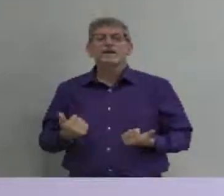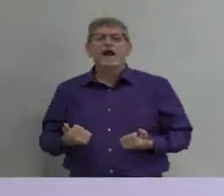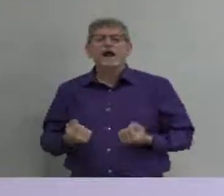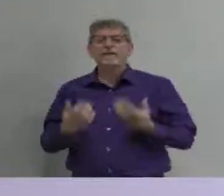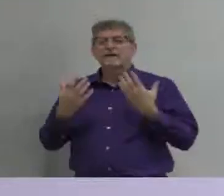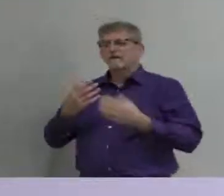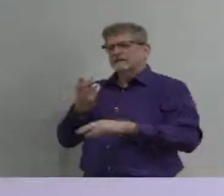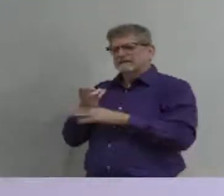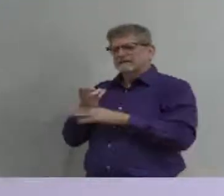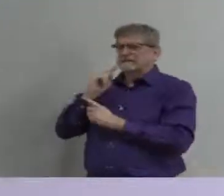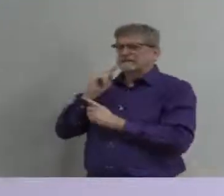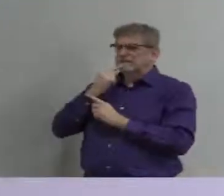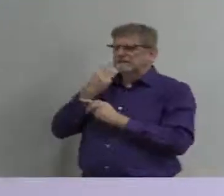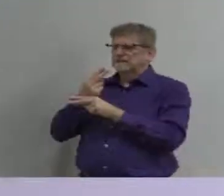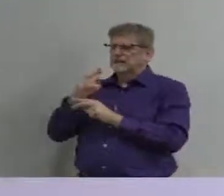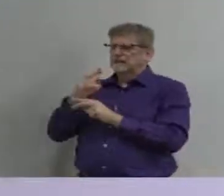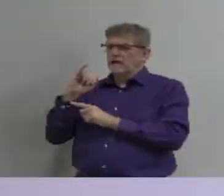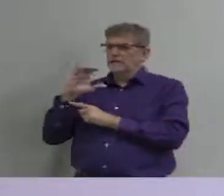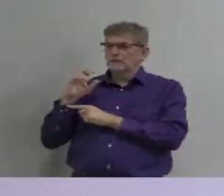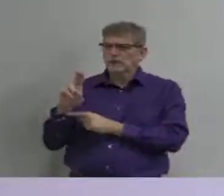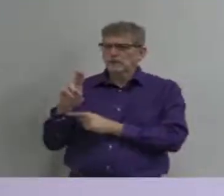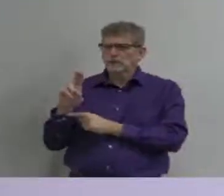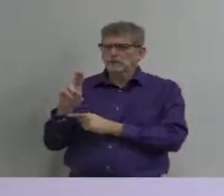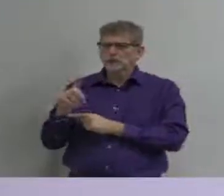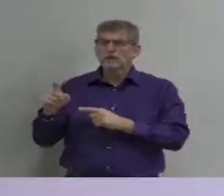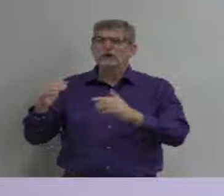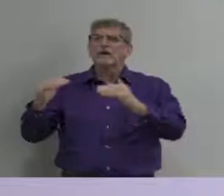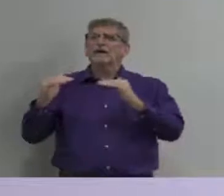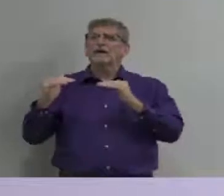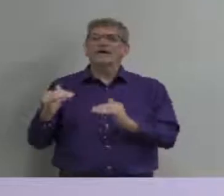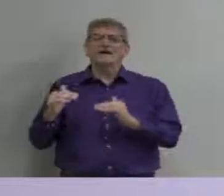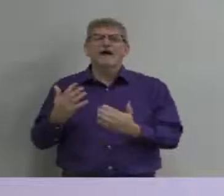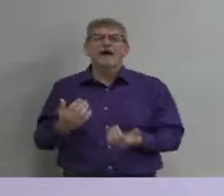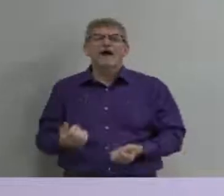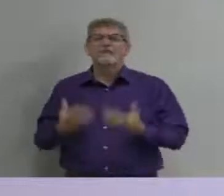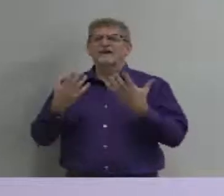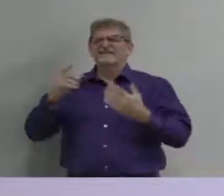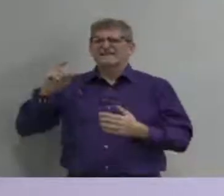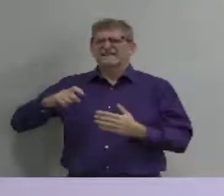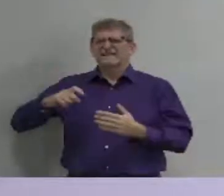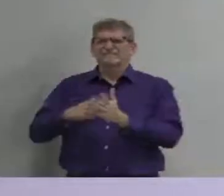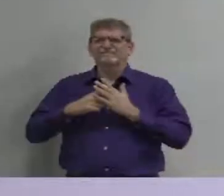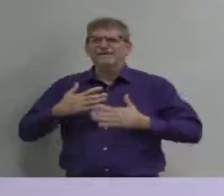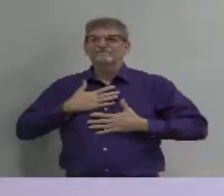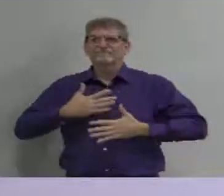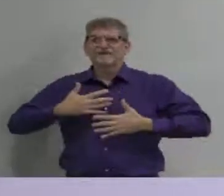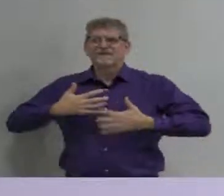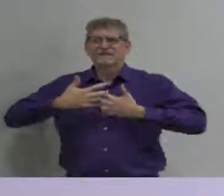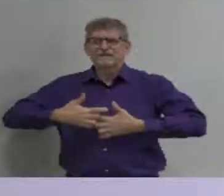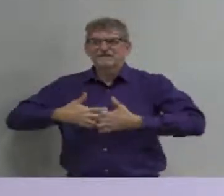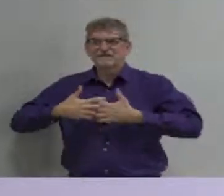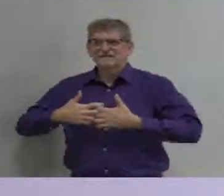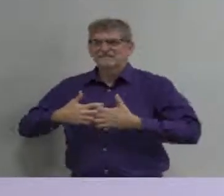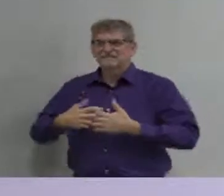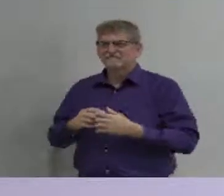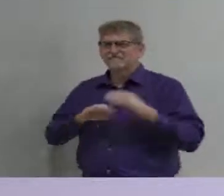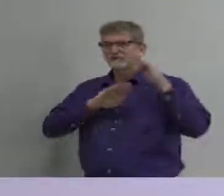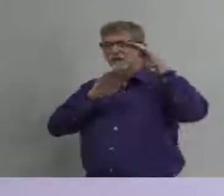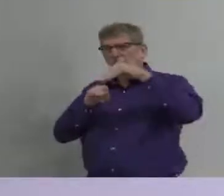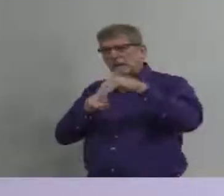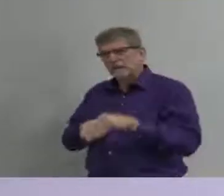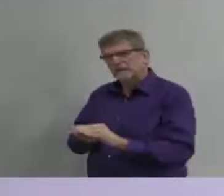and the bottom line is the number of patients on ventilators with COVID-19. So a very favorable trend in our hospitalization